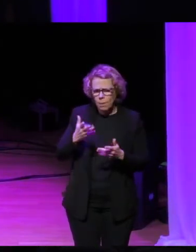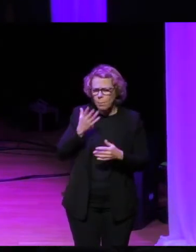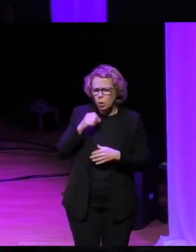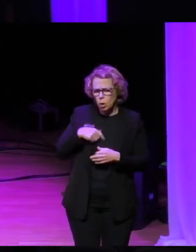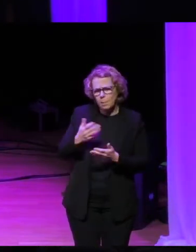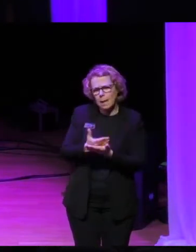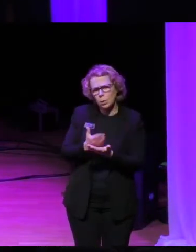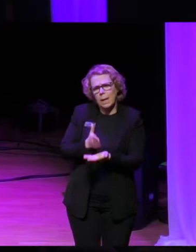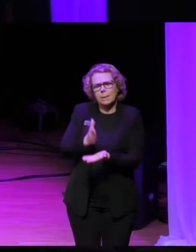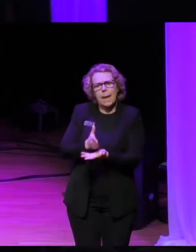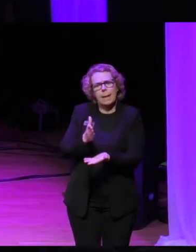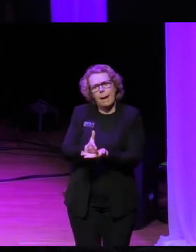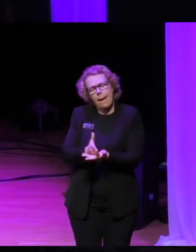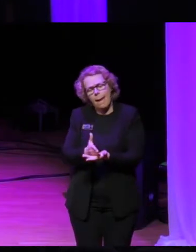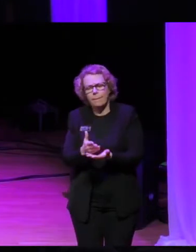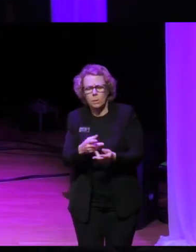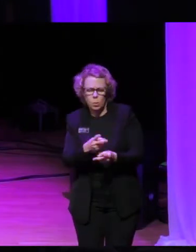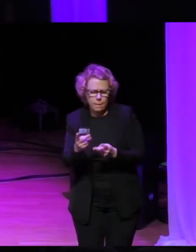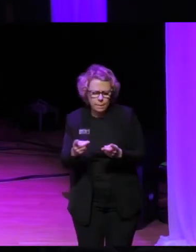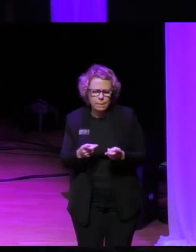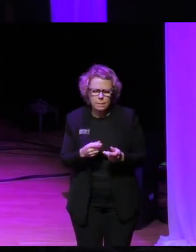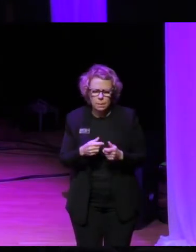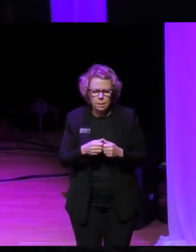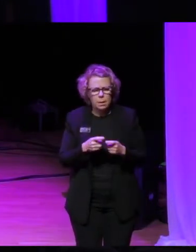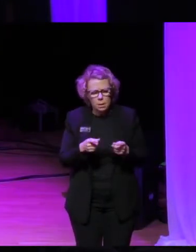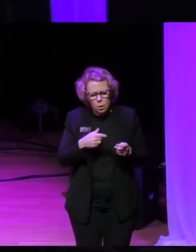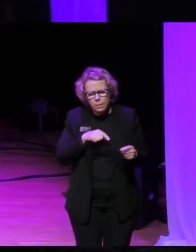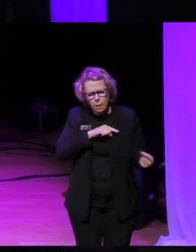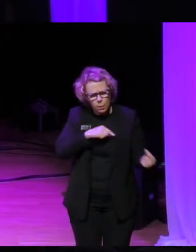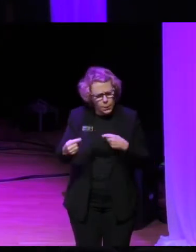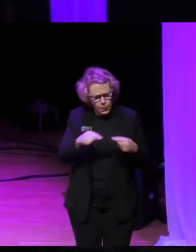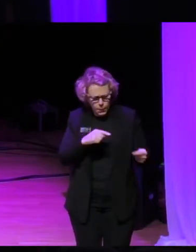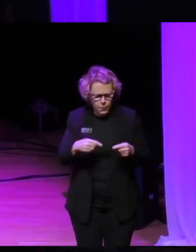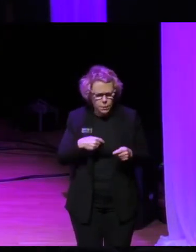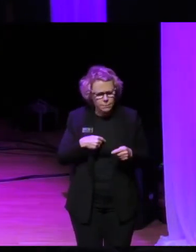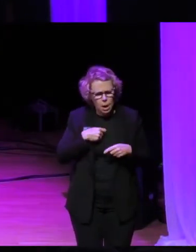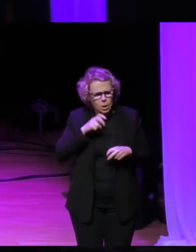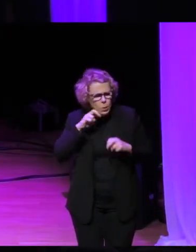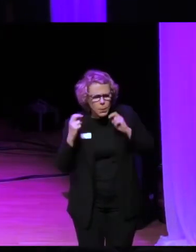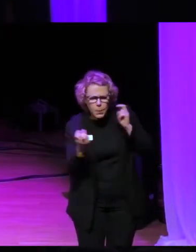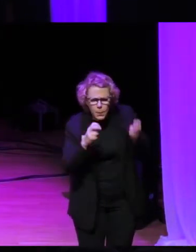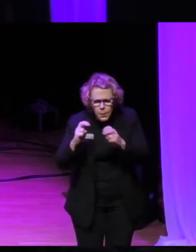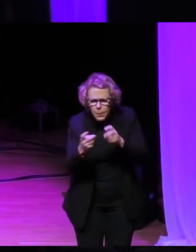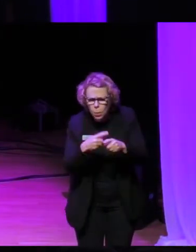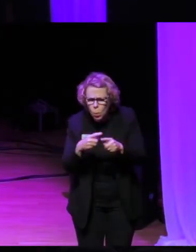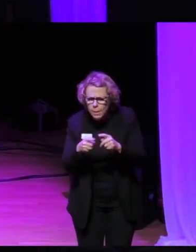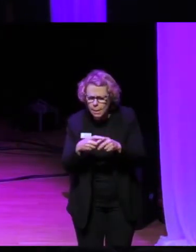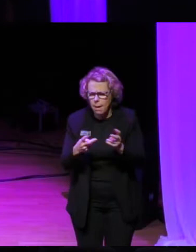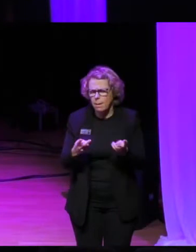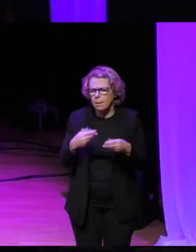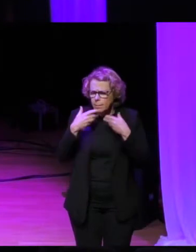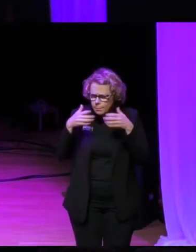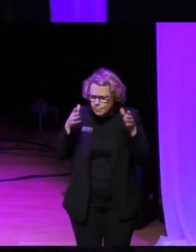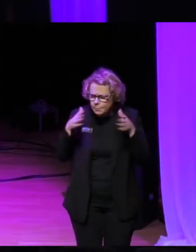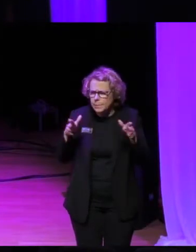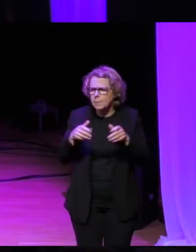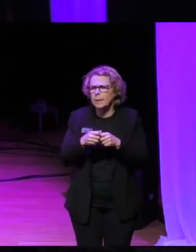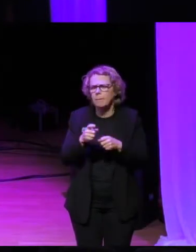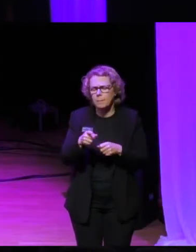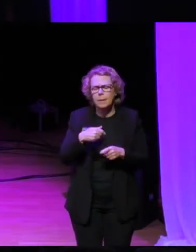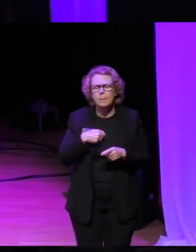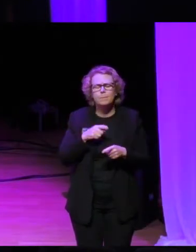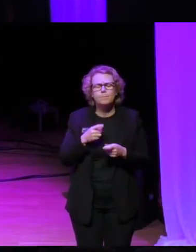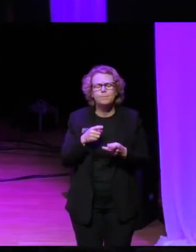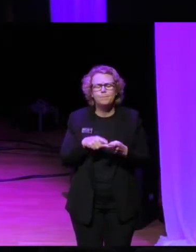use, and all of these concerns have been raised from various angles. At the ACLU, our concern primarily is, is